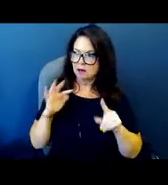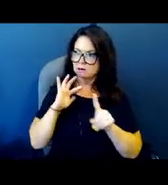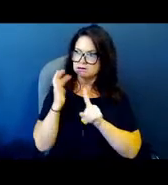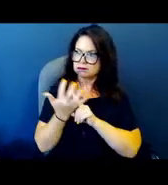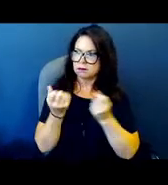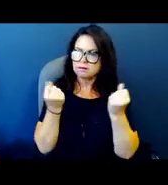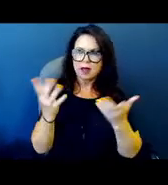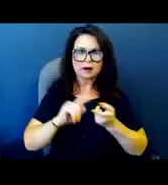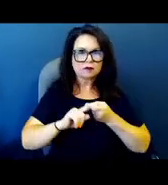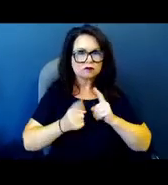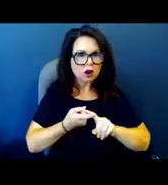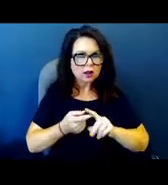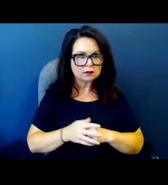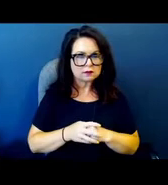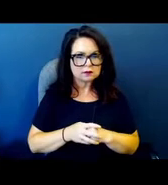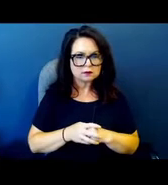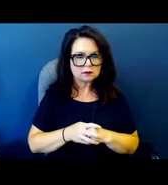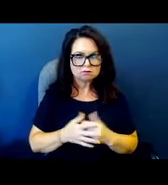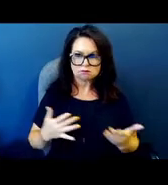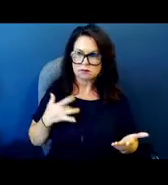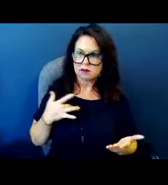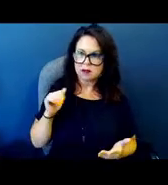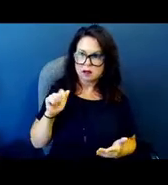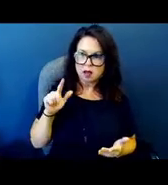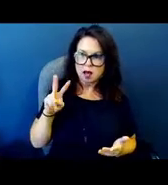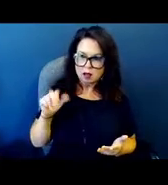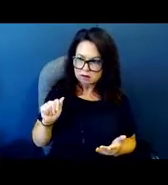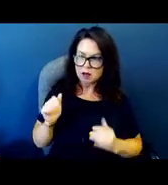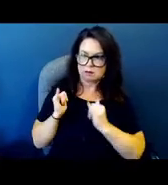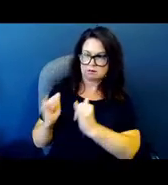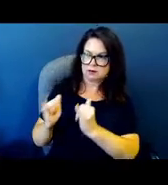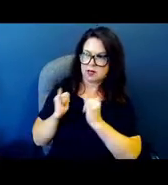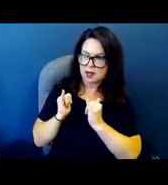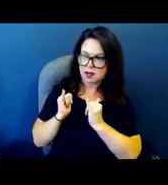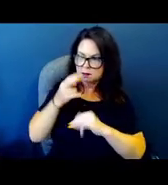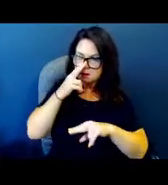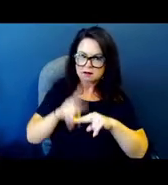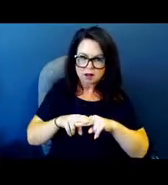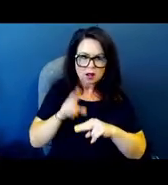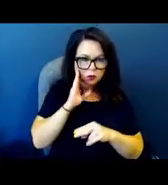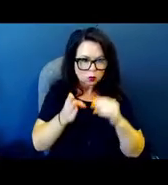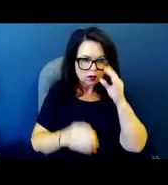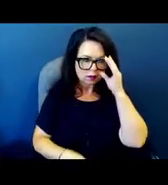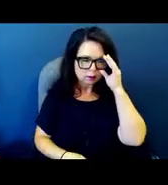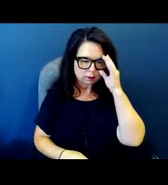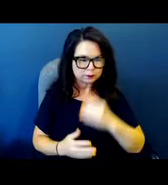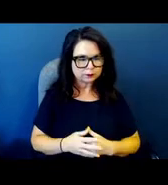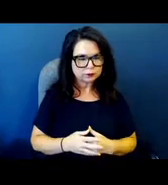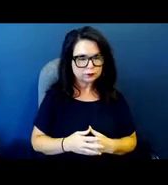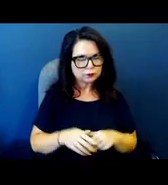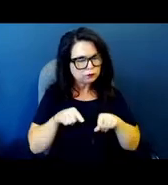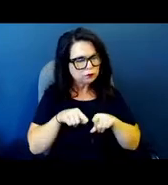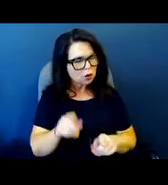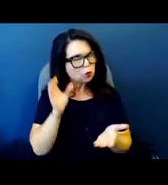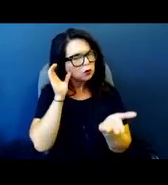and I thought that Alba would have a lot of fun. When you heard those words come out of her mouth, what went through your